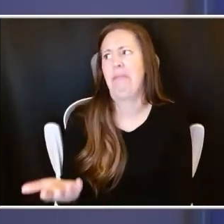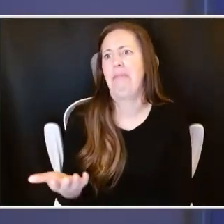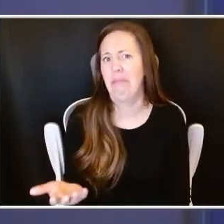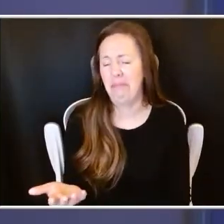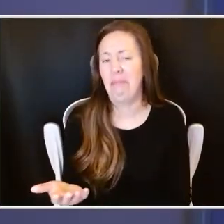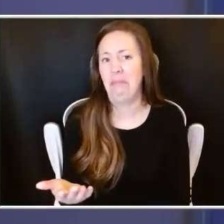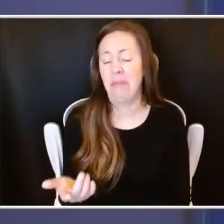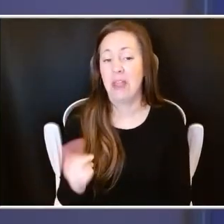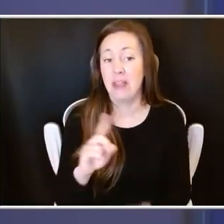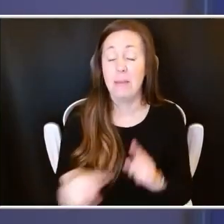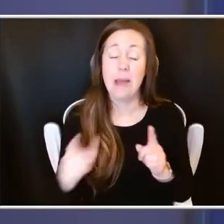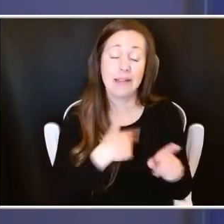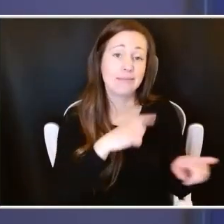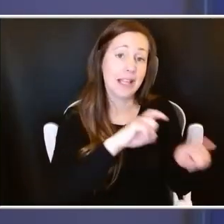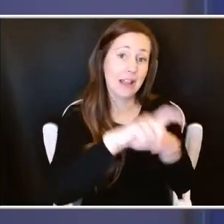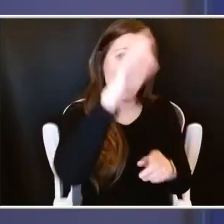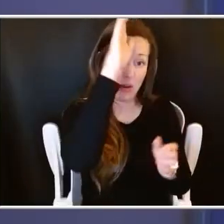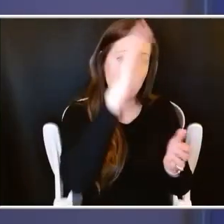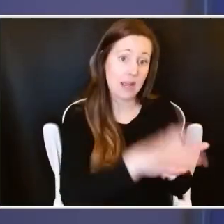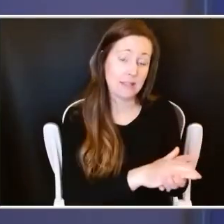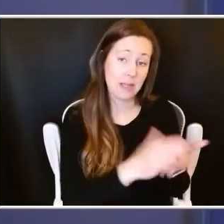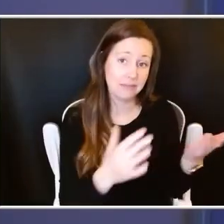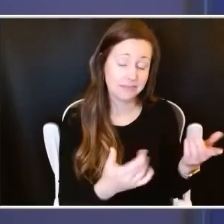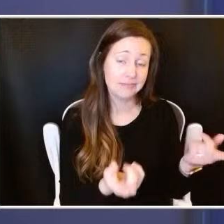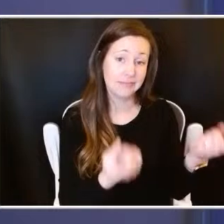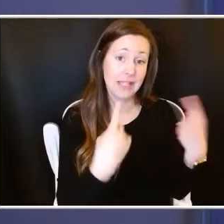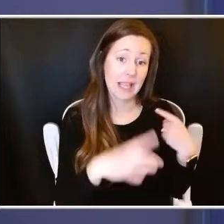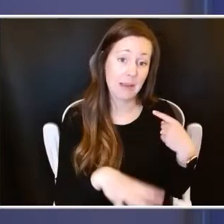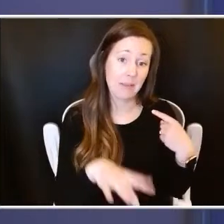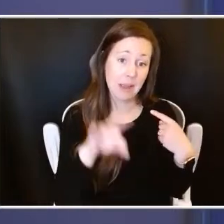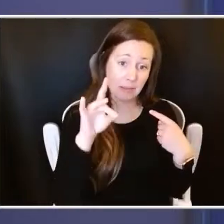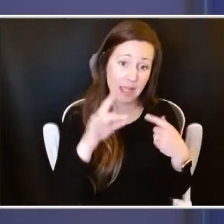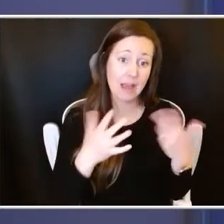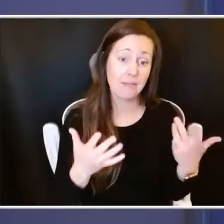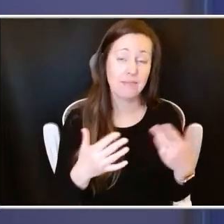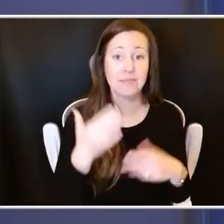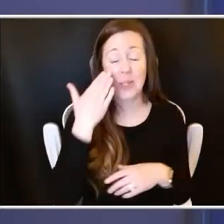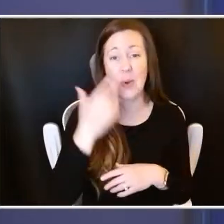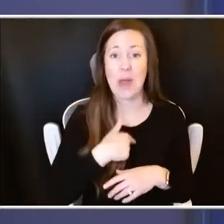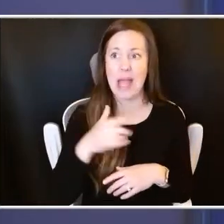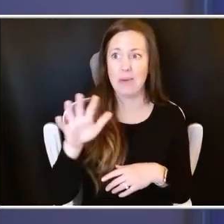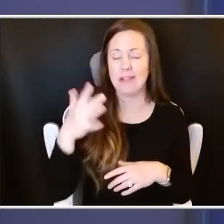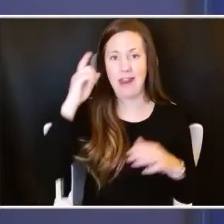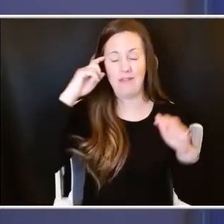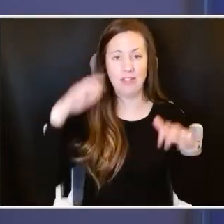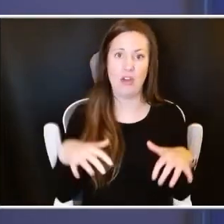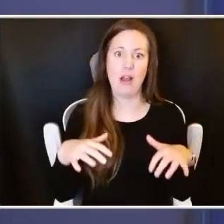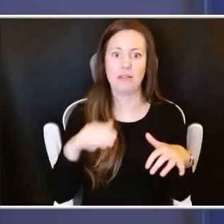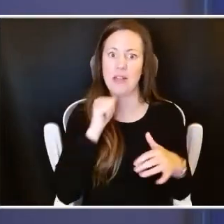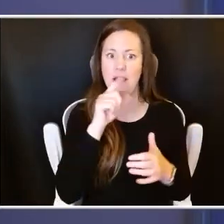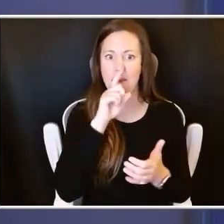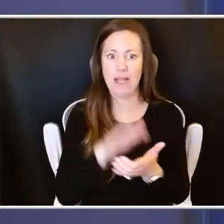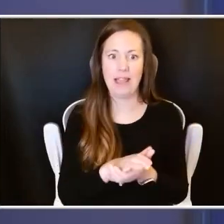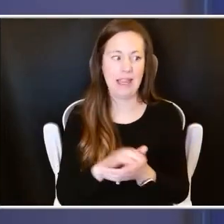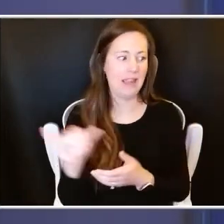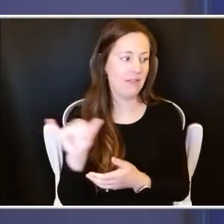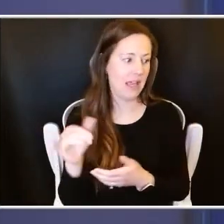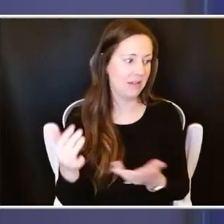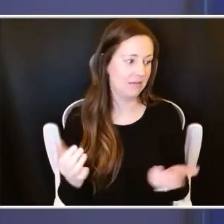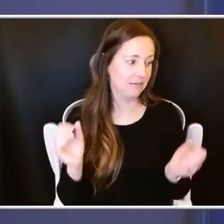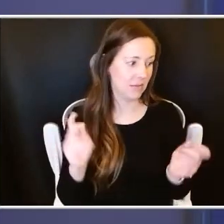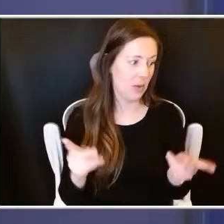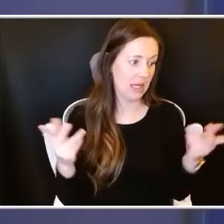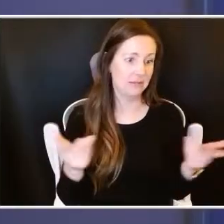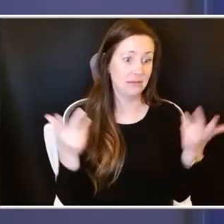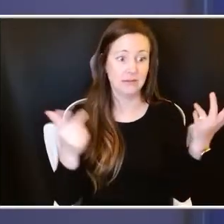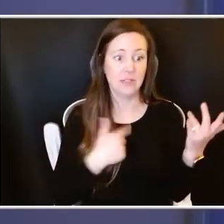called Randy. He came and got me. You kind of go into a disbelief situation where, okay, I'll do this. Got there, it was